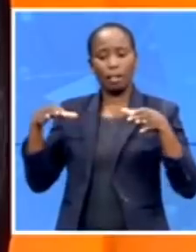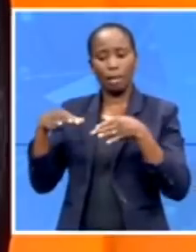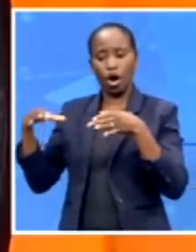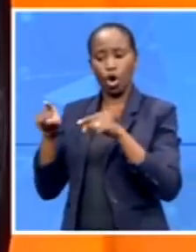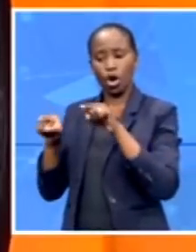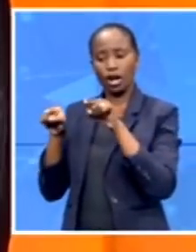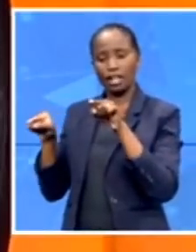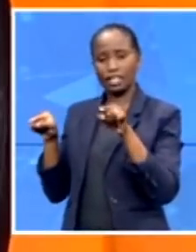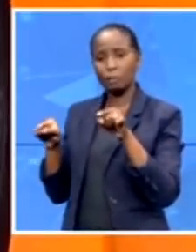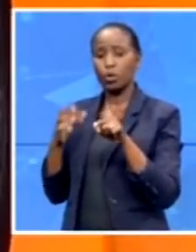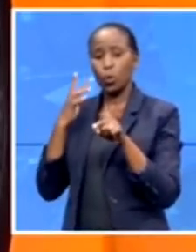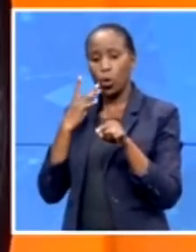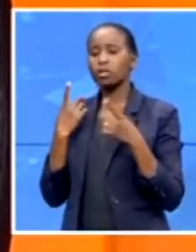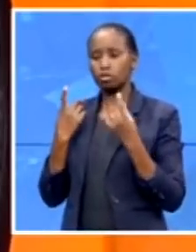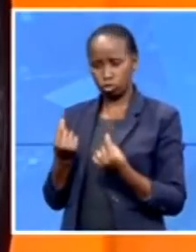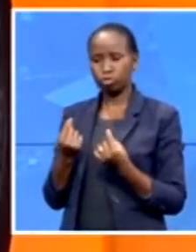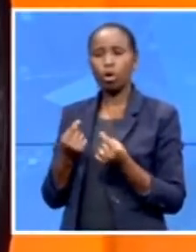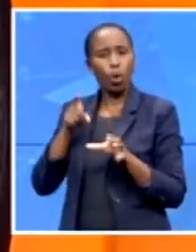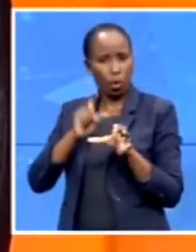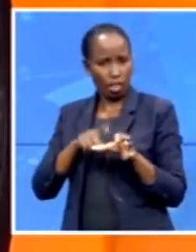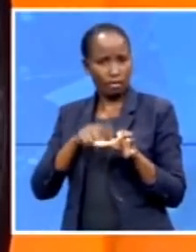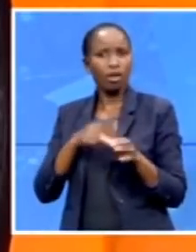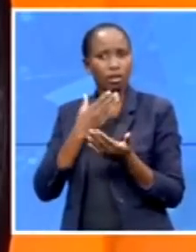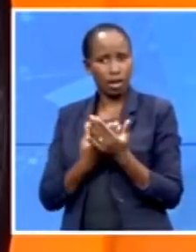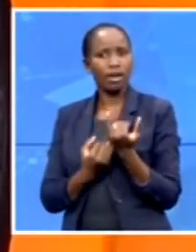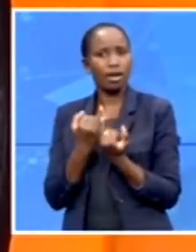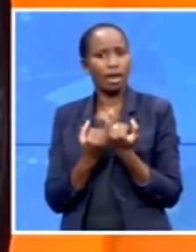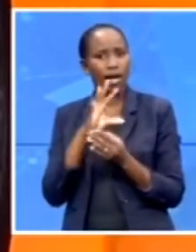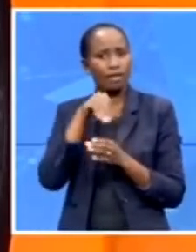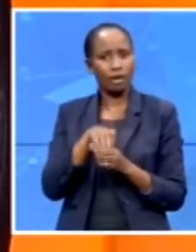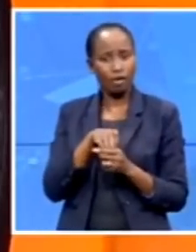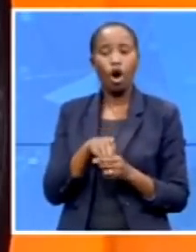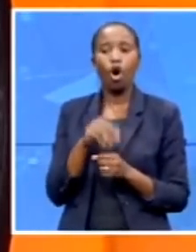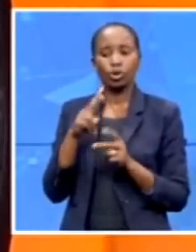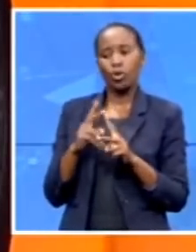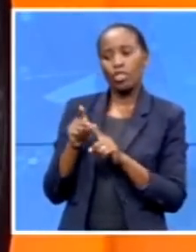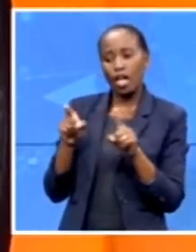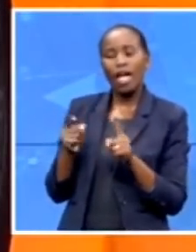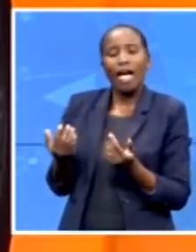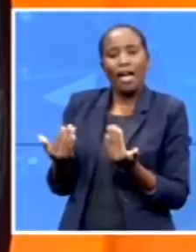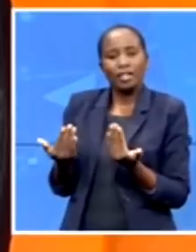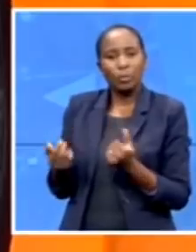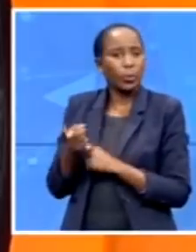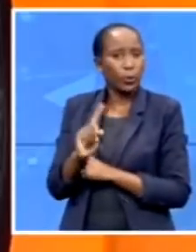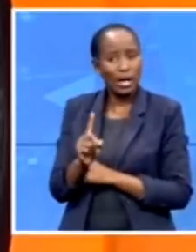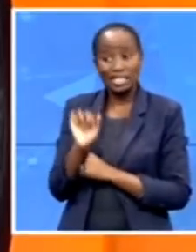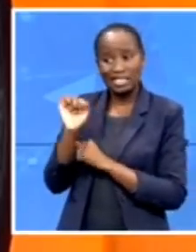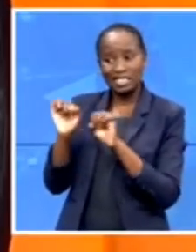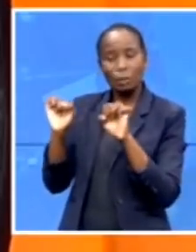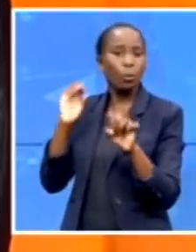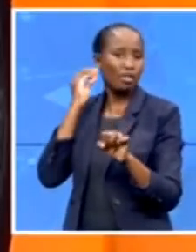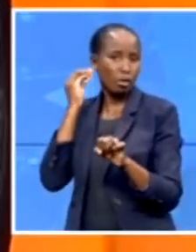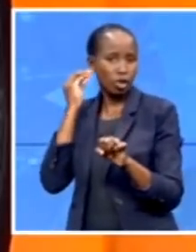elections, they do that with an expectation that their details will reflect as they have actually been